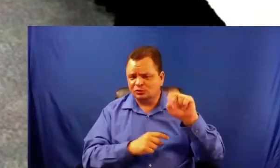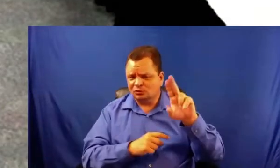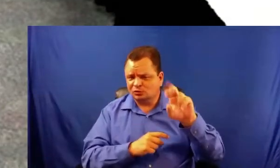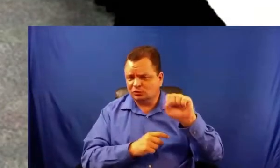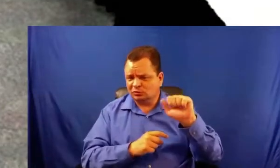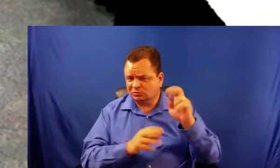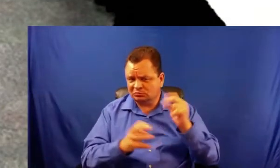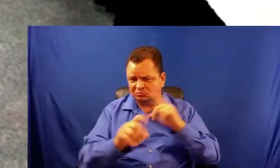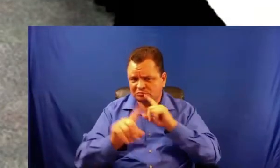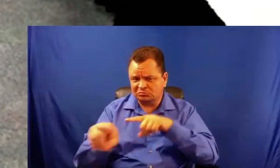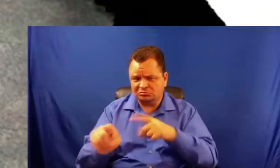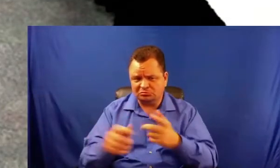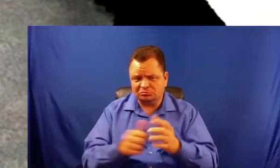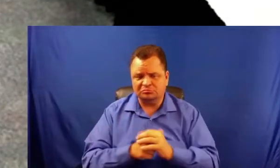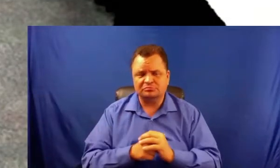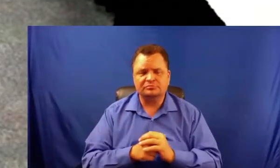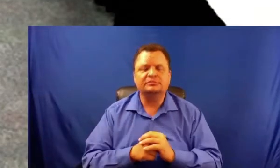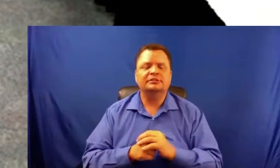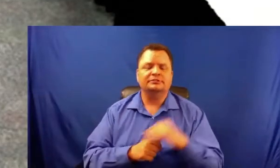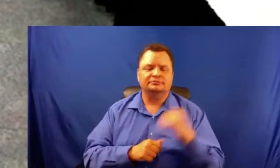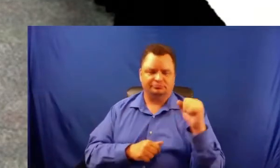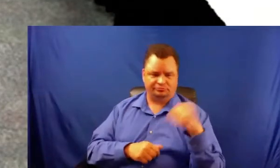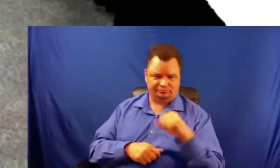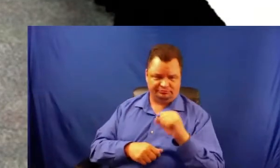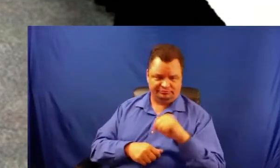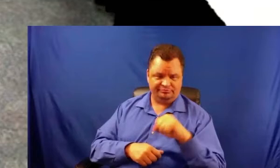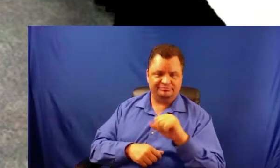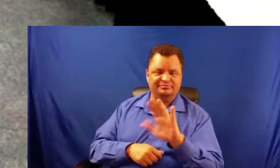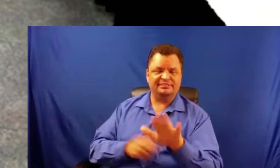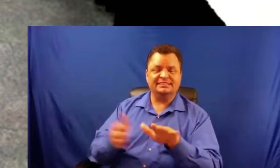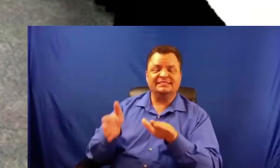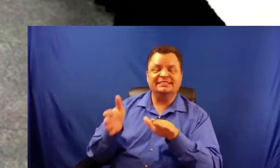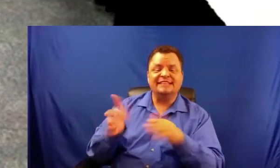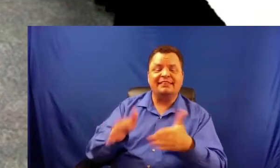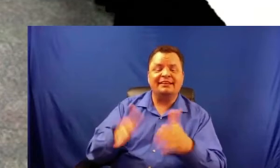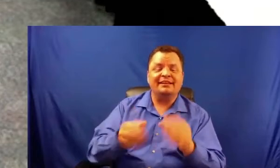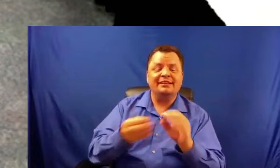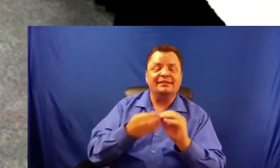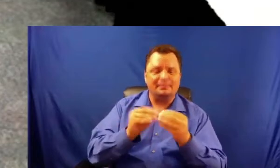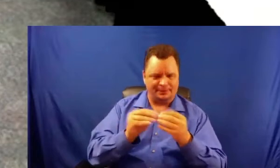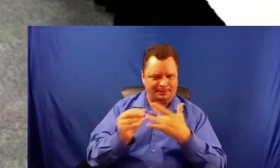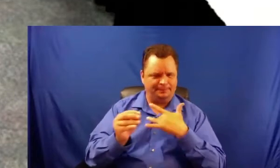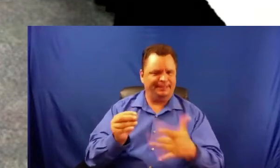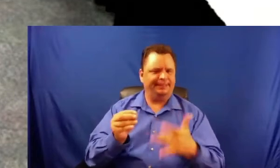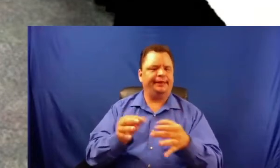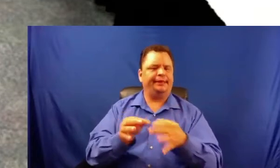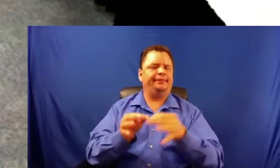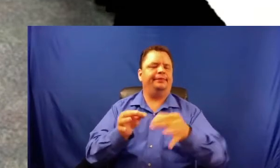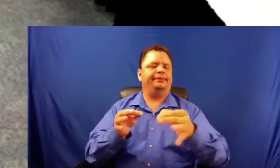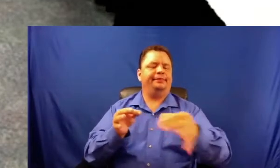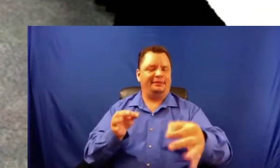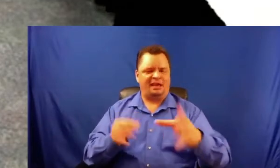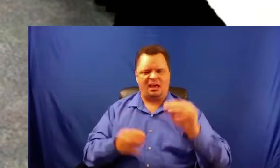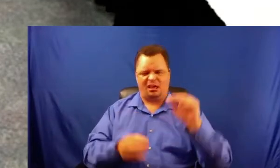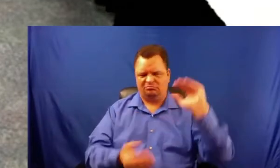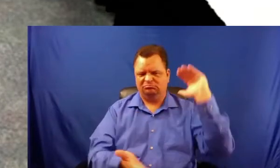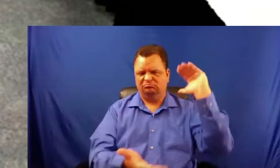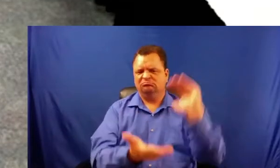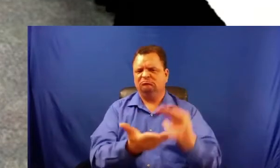numbers, thankfully, in the end are so low, with the exception of the fall surge, where the death counts